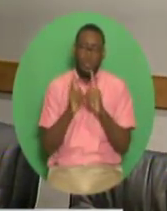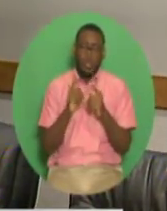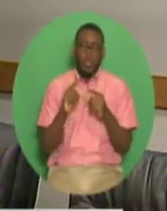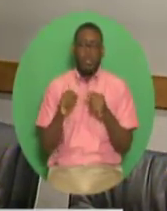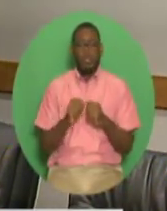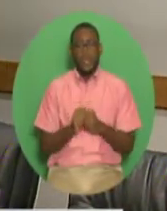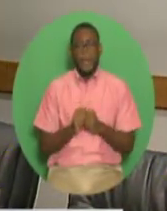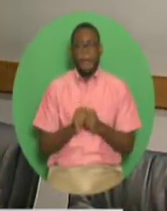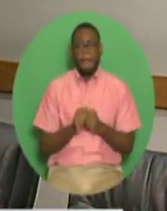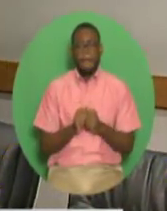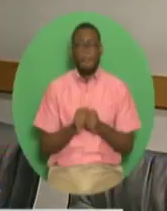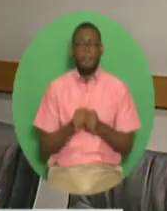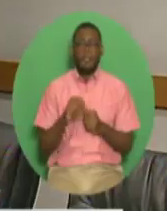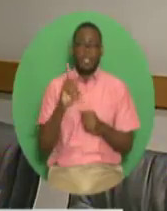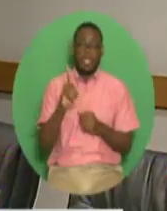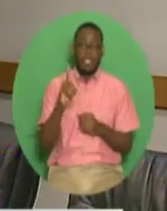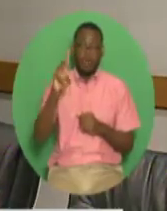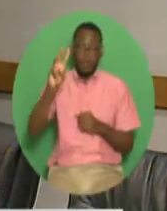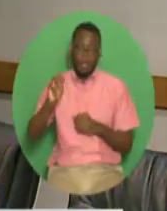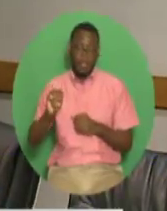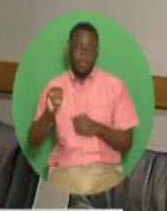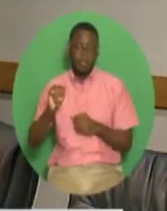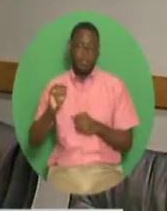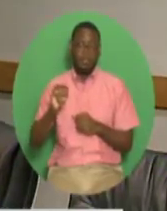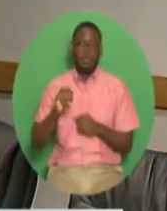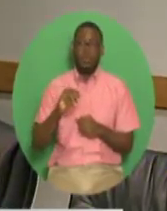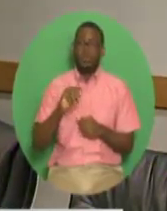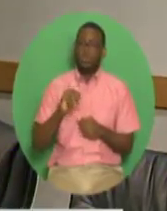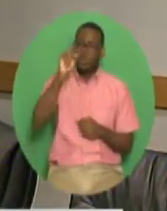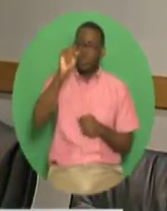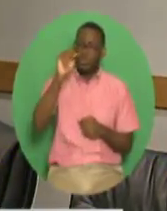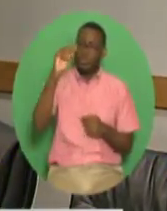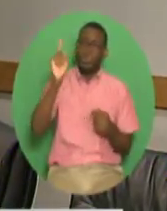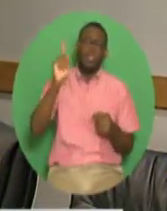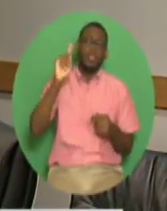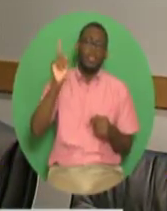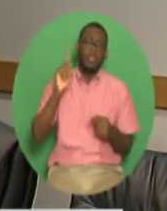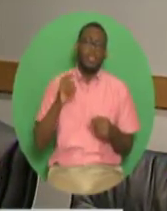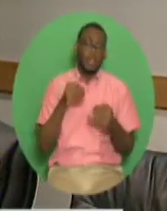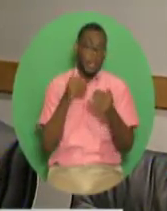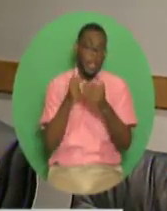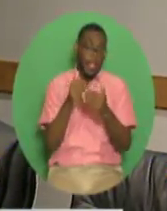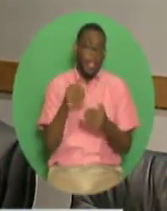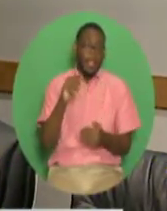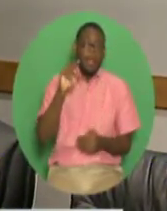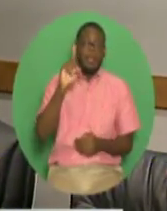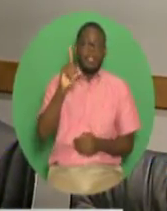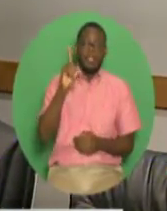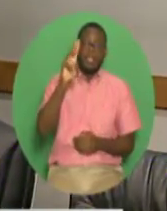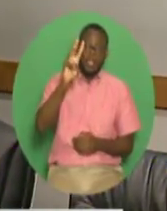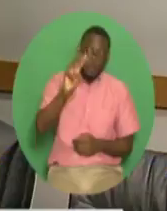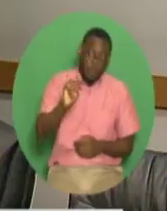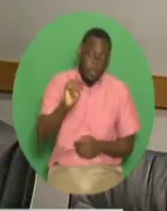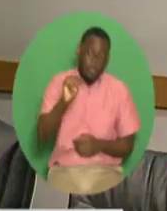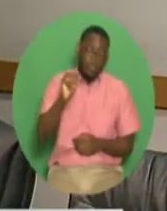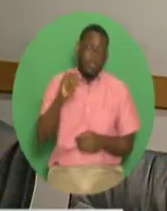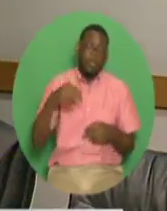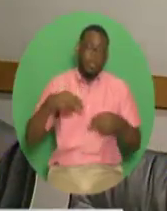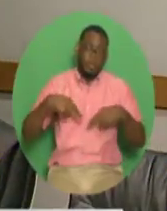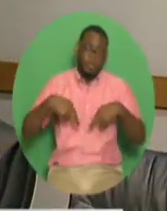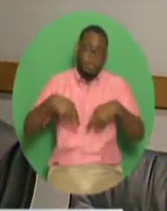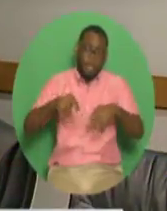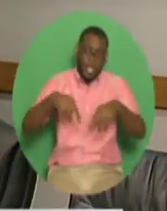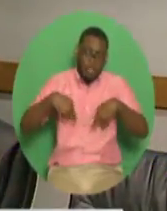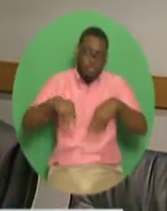Diego Martin North is in Diego Martin Main Road. Yeah. Madam Speaker, I want to start off with youth with